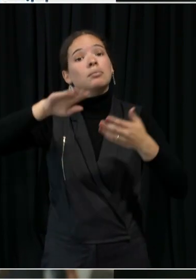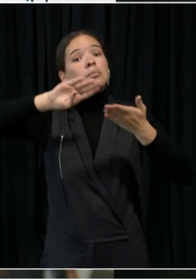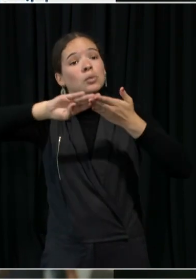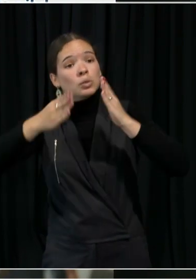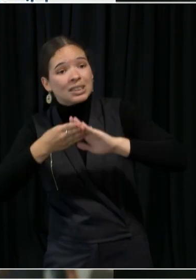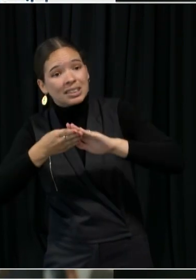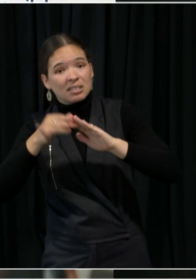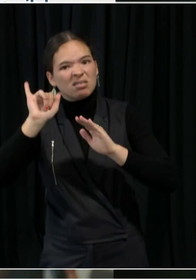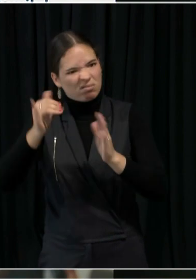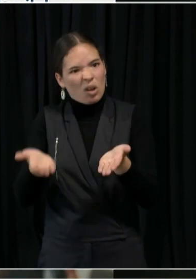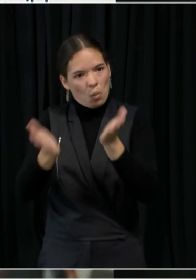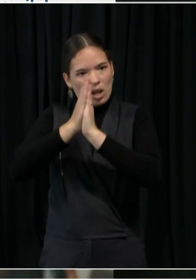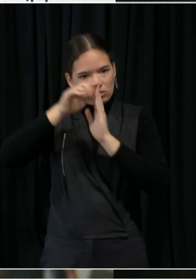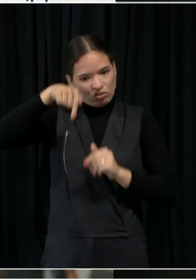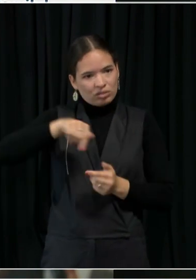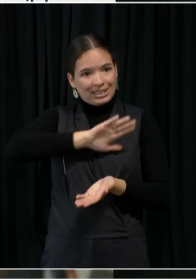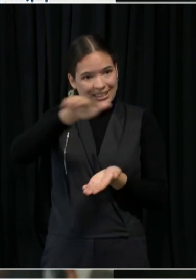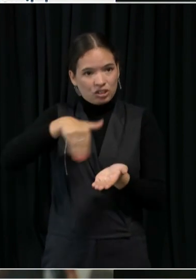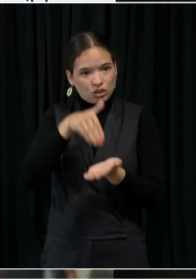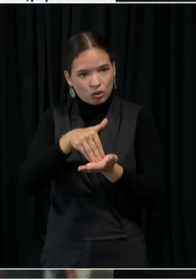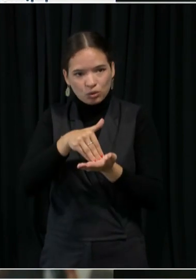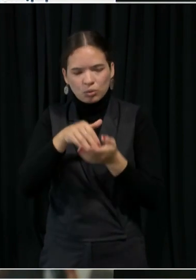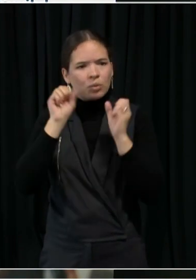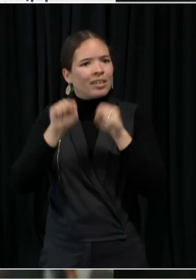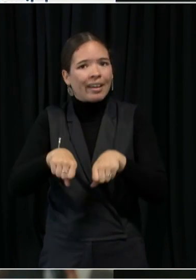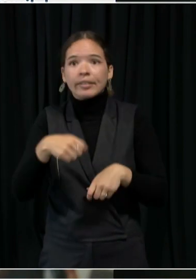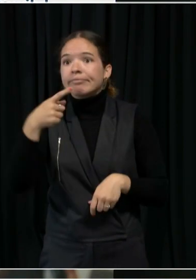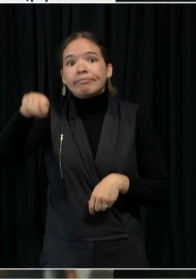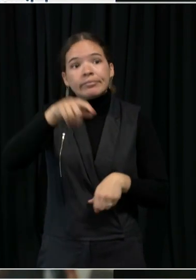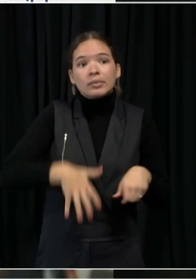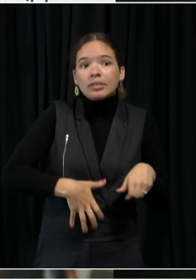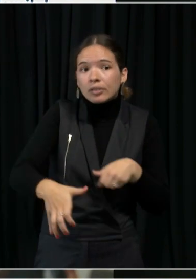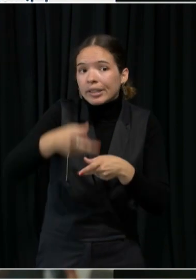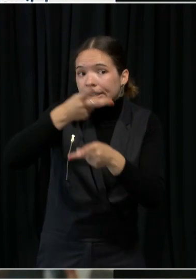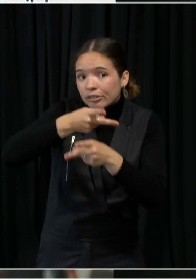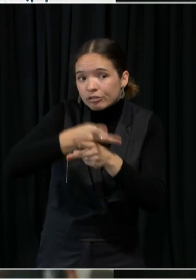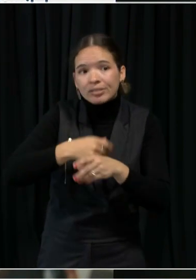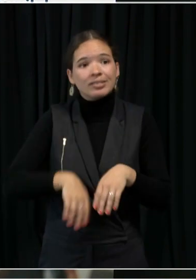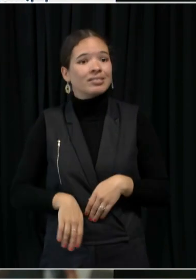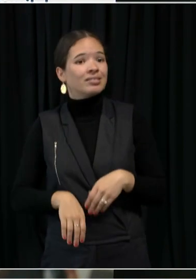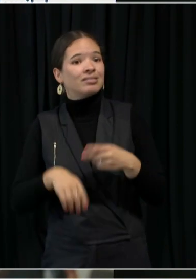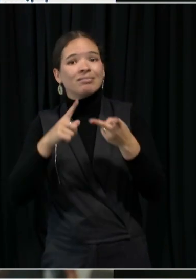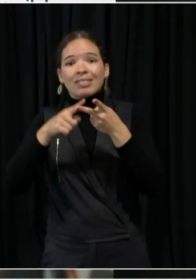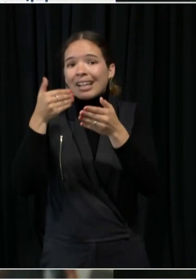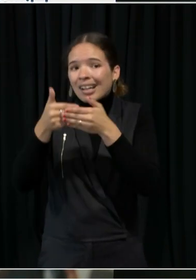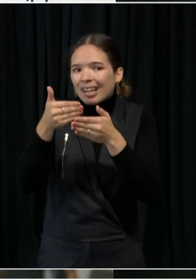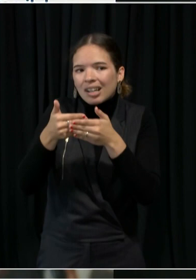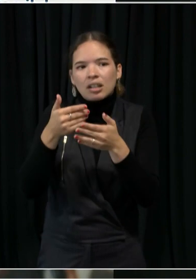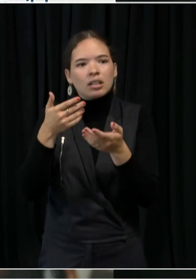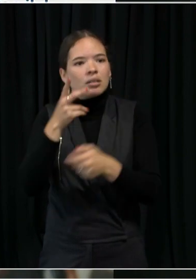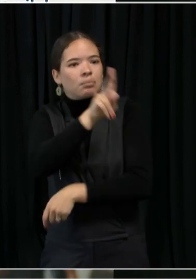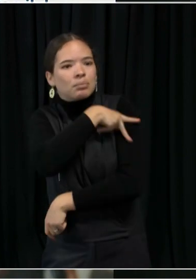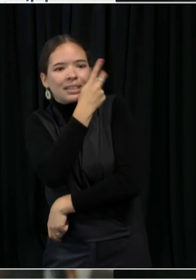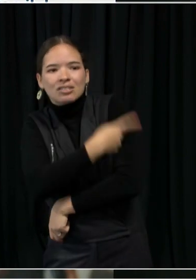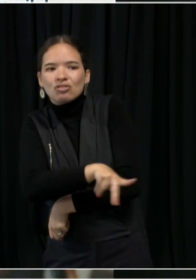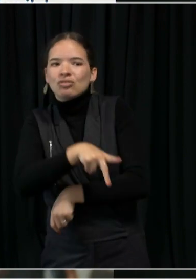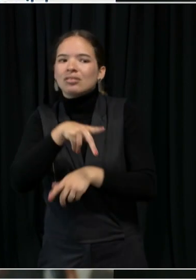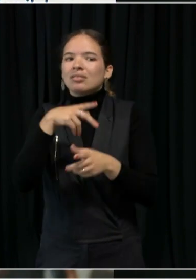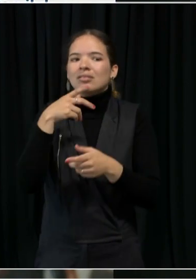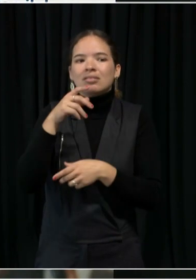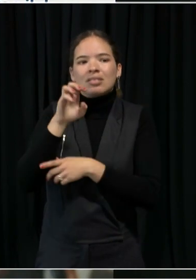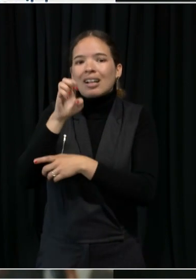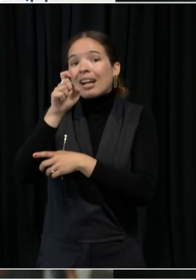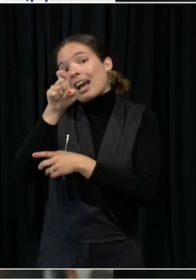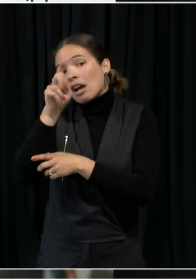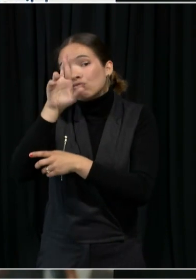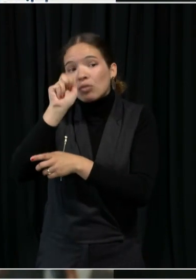mentioned, you will come here for prenatal care right in Ward 8, close to home. Patients can get x-rays and blood work. And